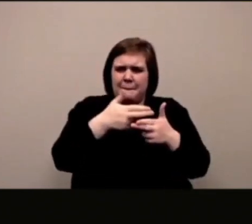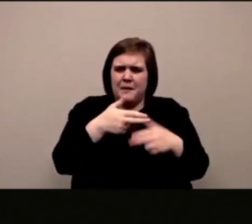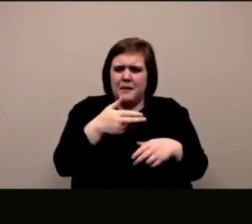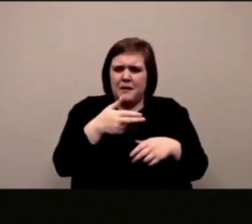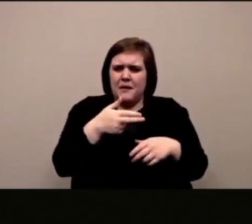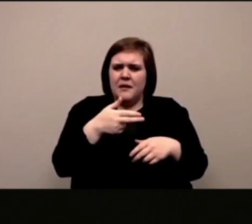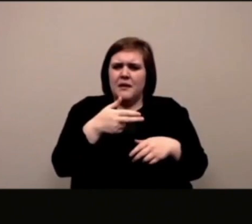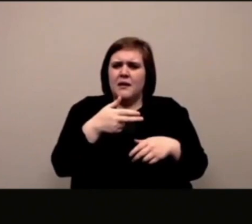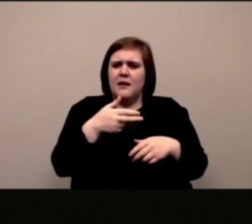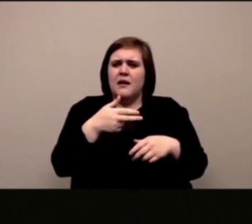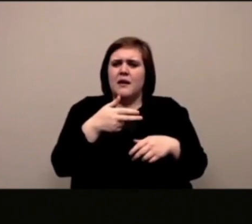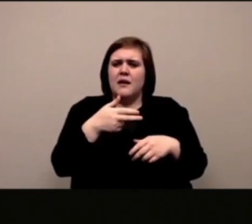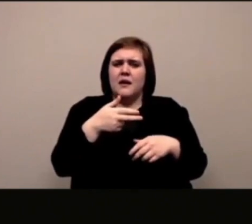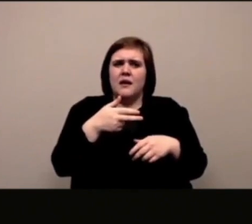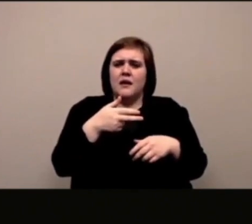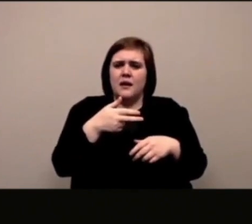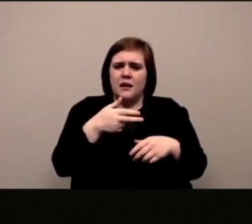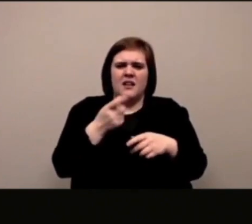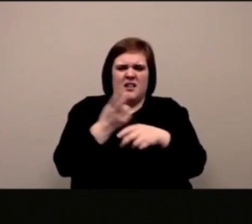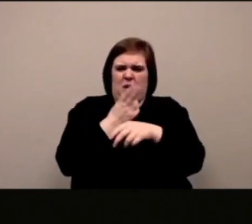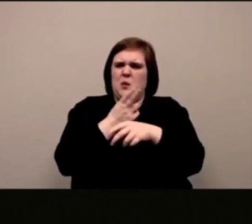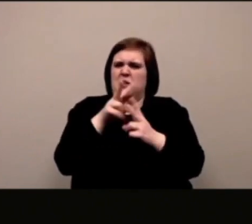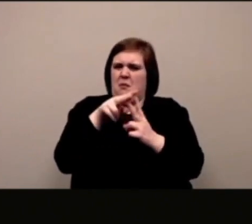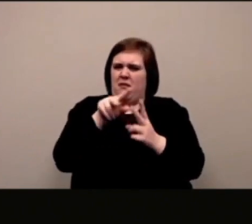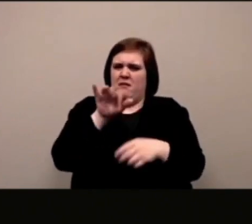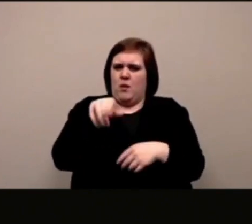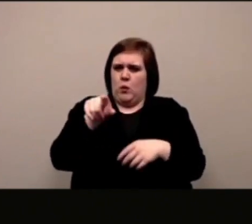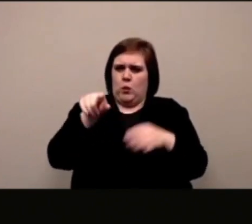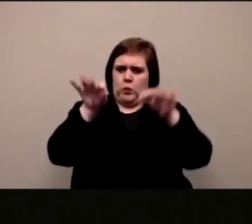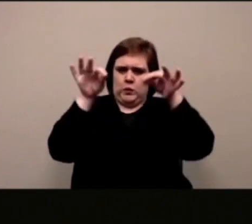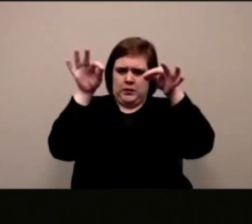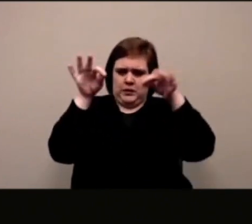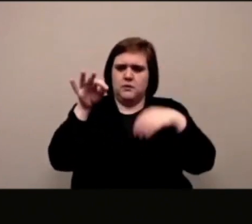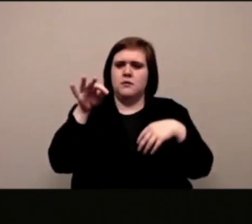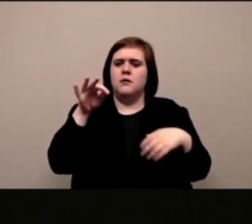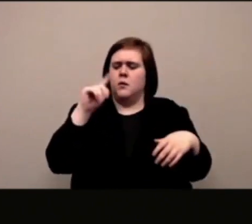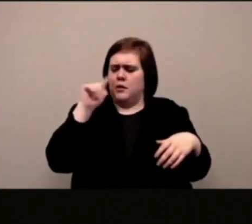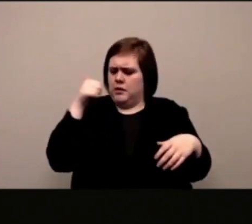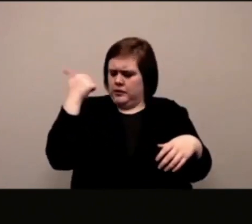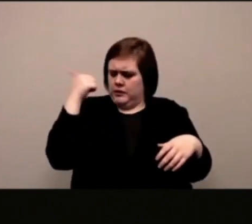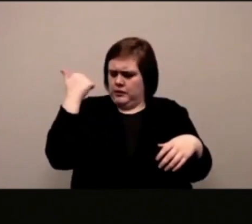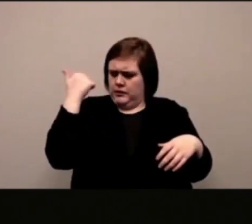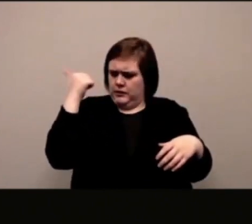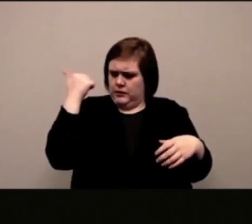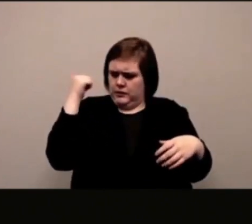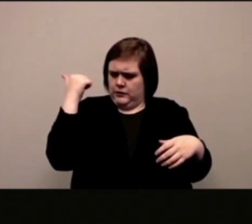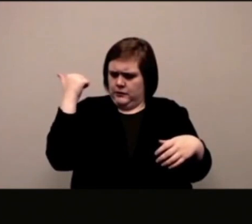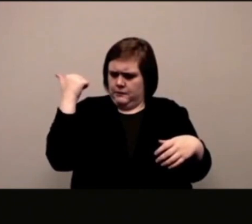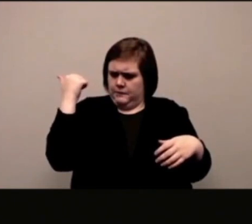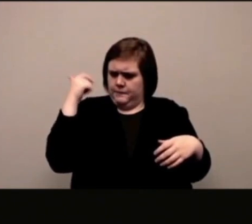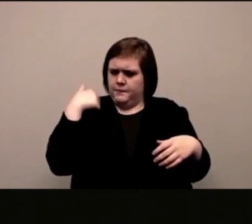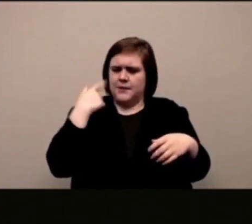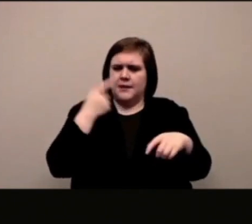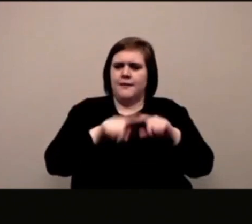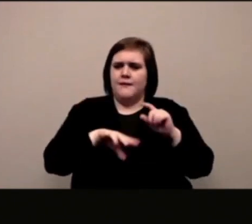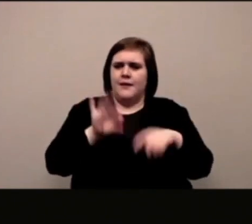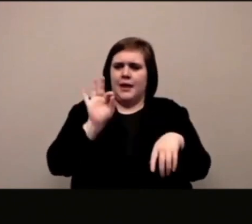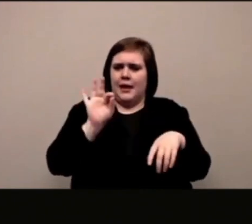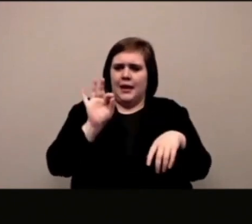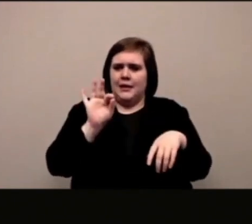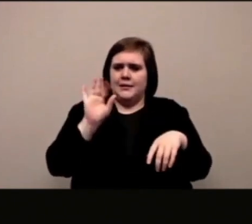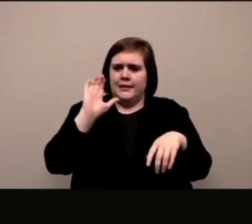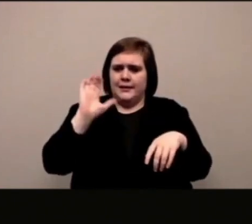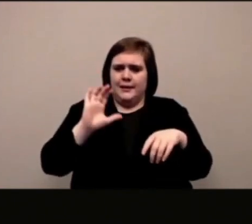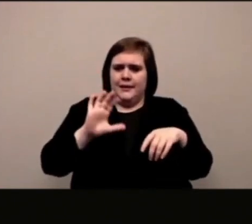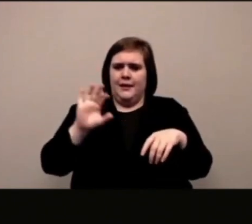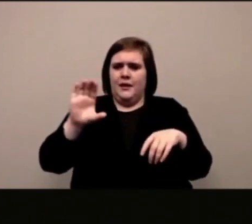cleaner. Yeah, I used a couple of these. And then I can't find where I had a coaster. I can't find